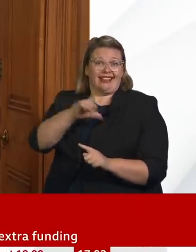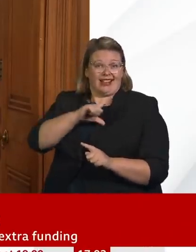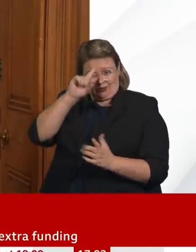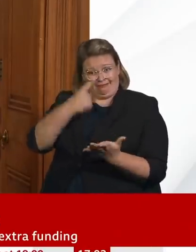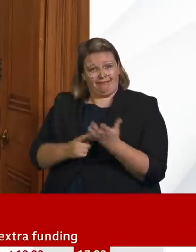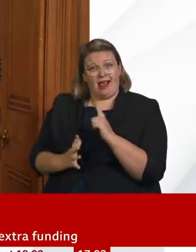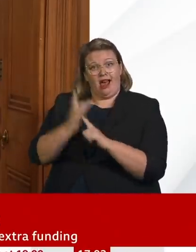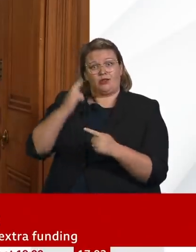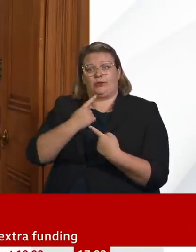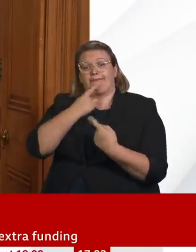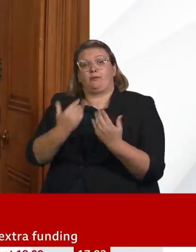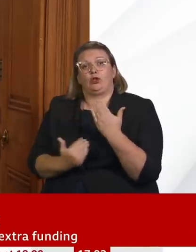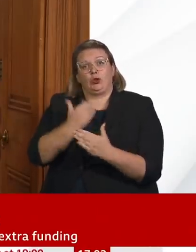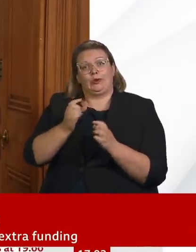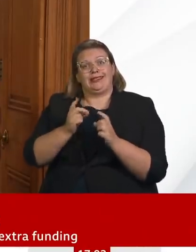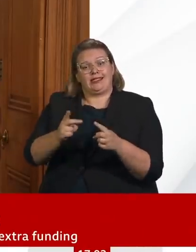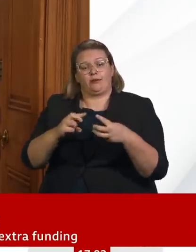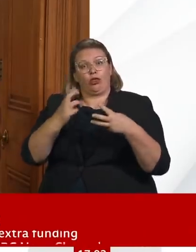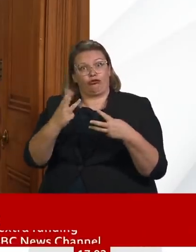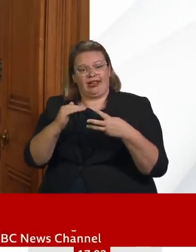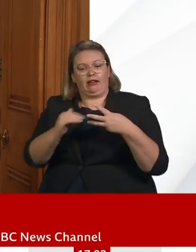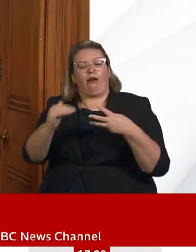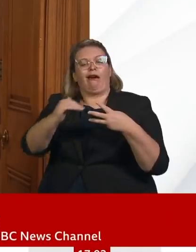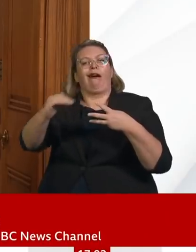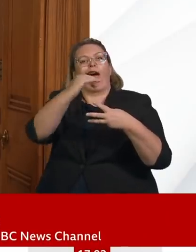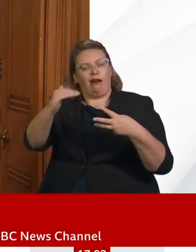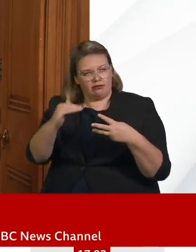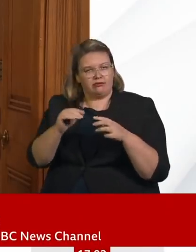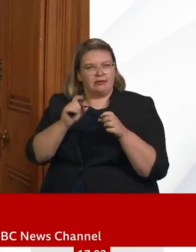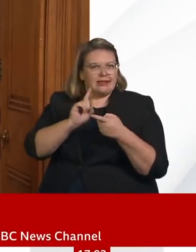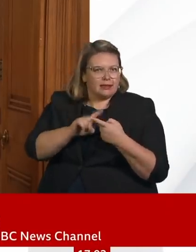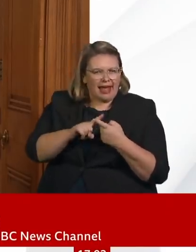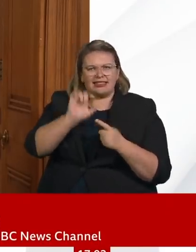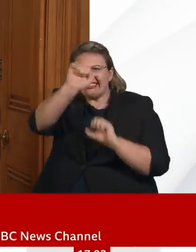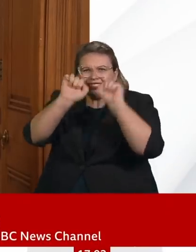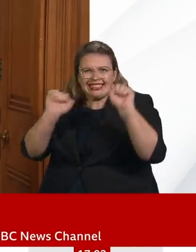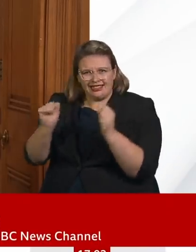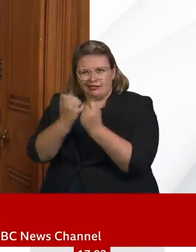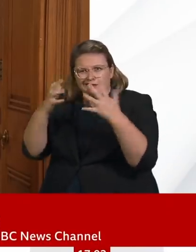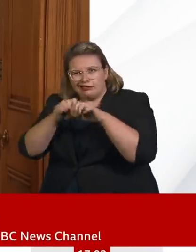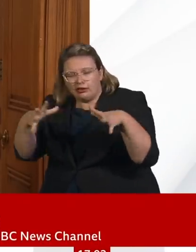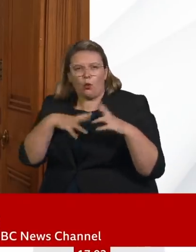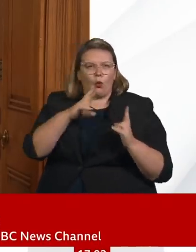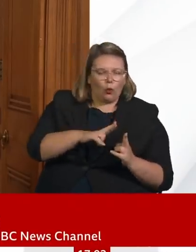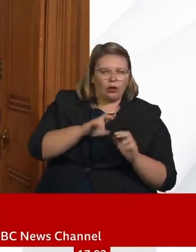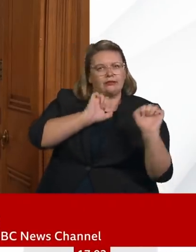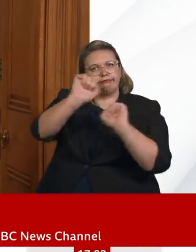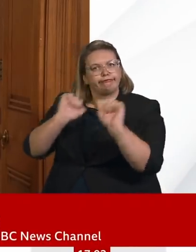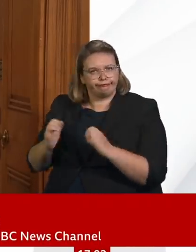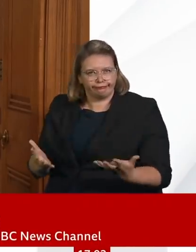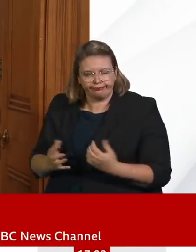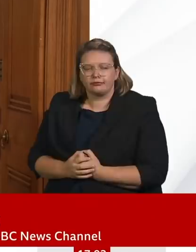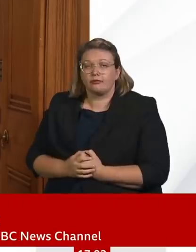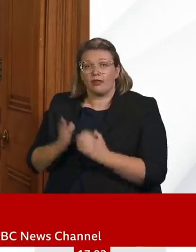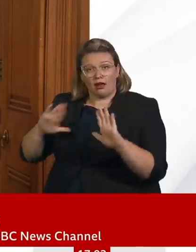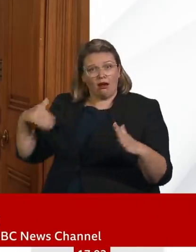COVID alert levels for England, with interventions based on the prevalence of the virus in local areas. Since then, we've been undertaking discussions